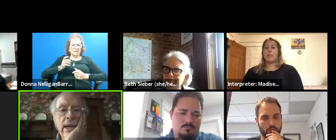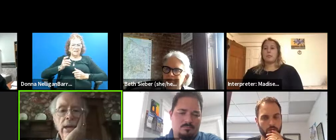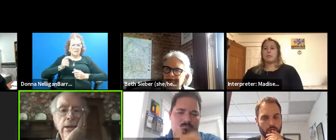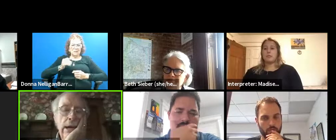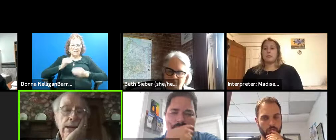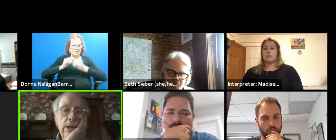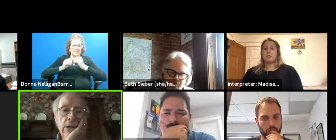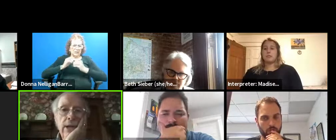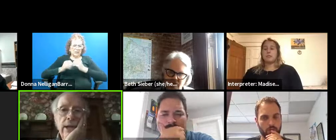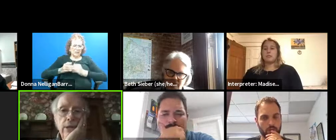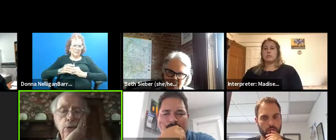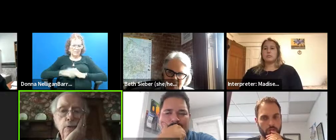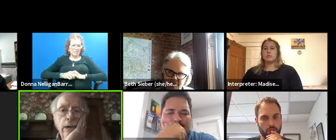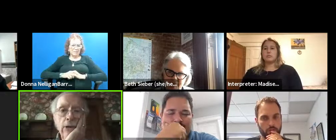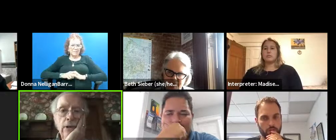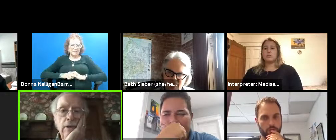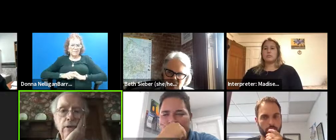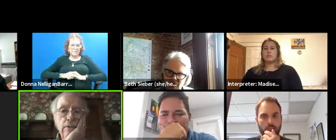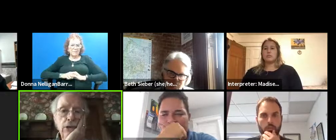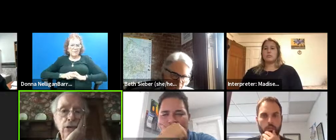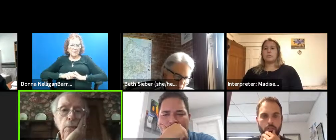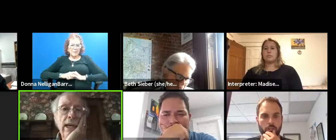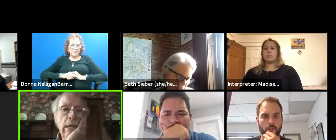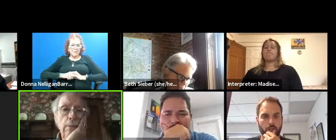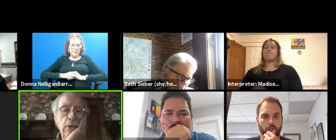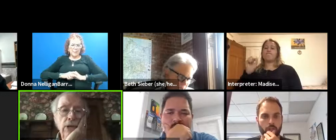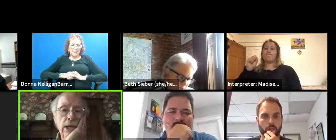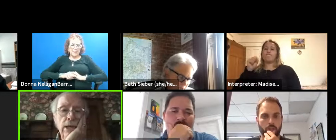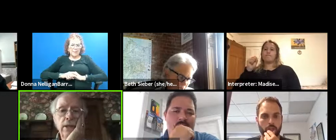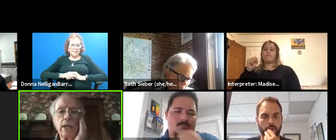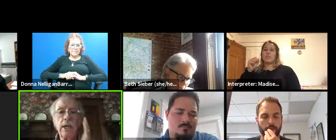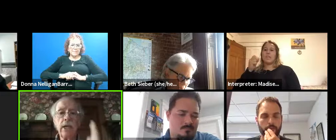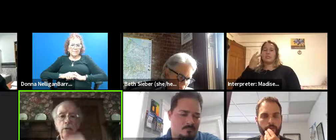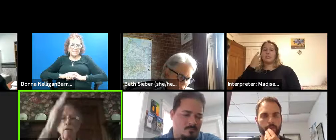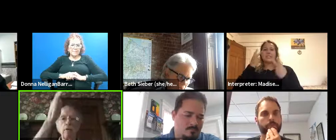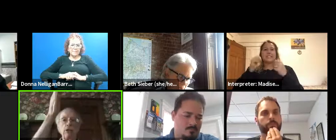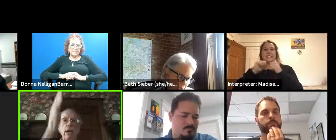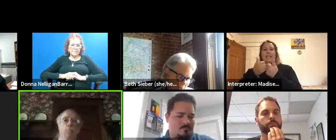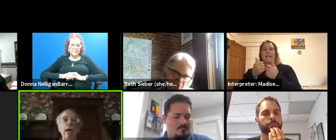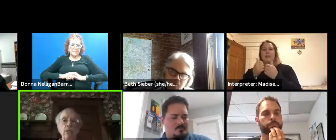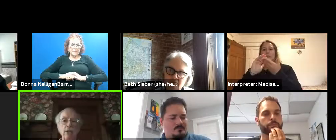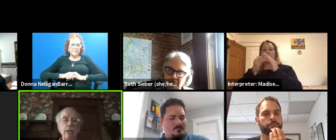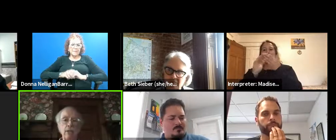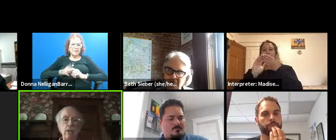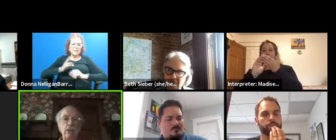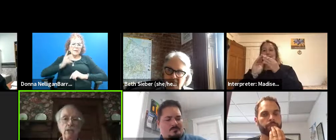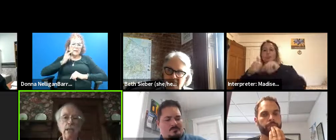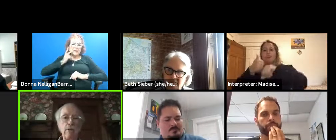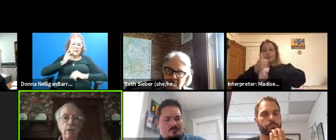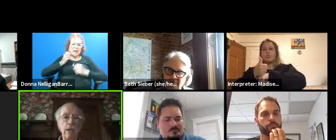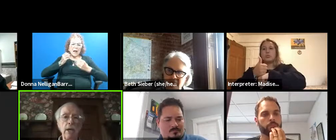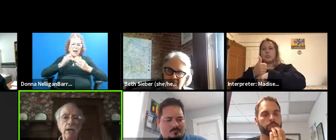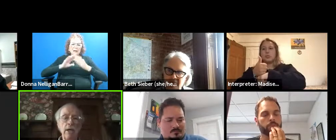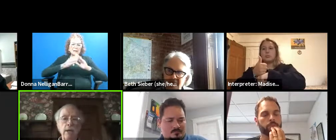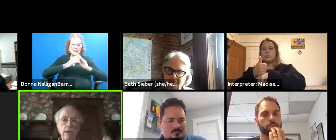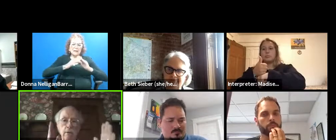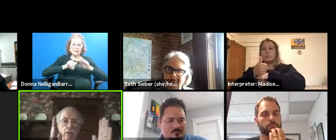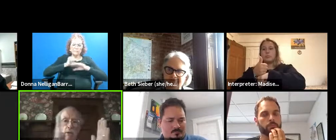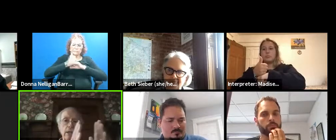Yeah, and it has, as I said, it's a reflection of the physical makeup of the city, that the river does not bisect the city